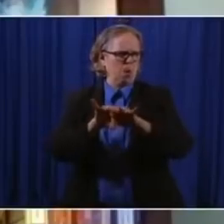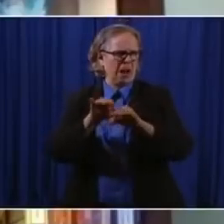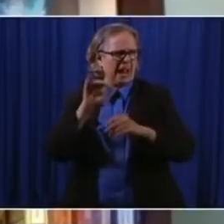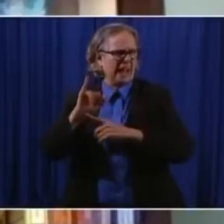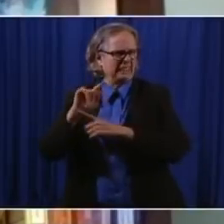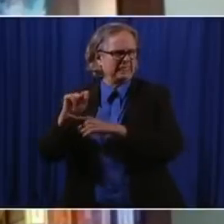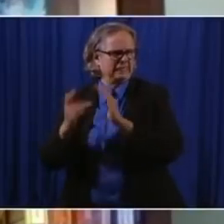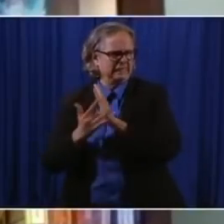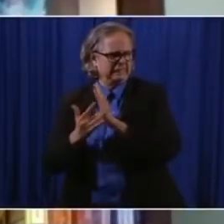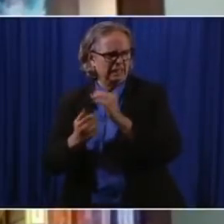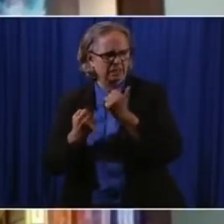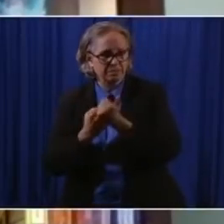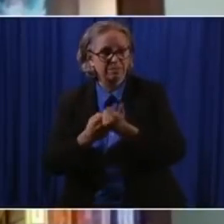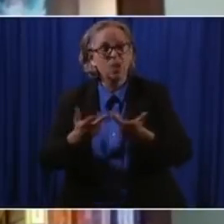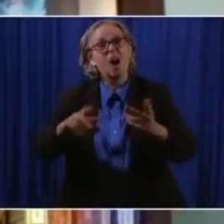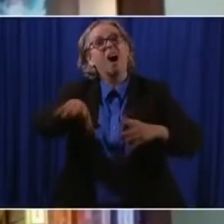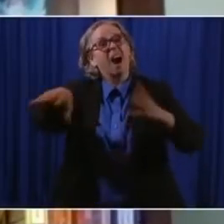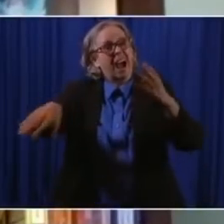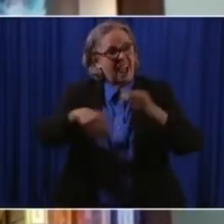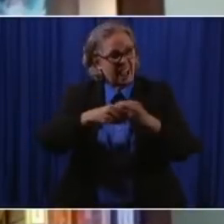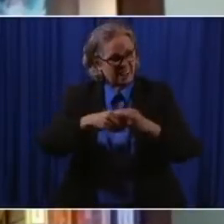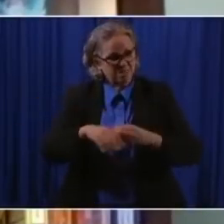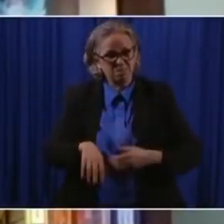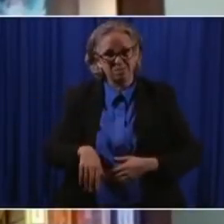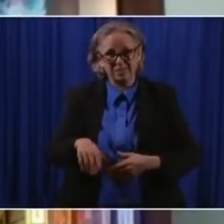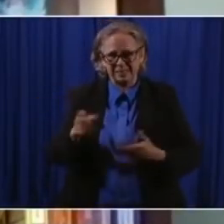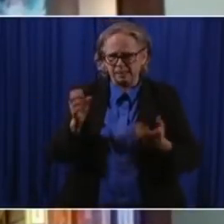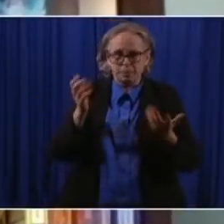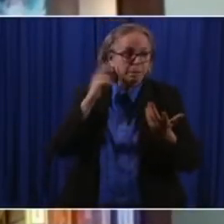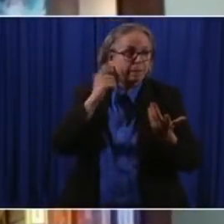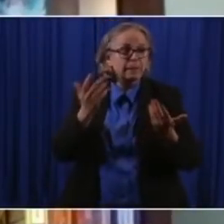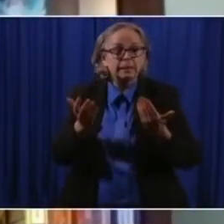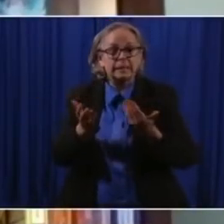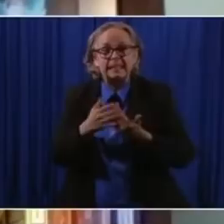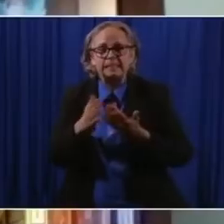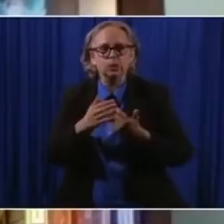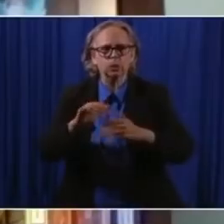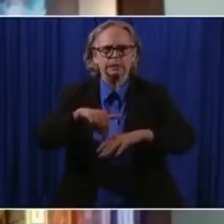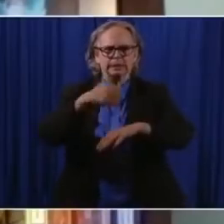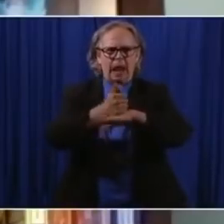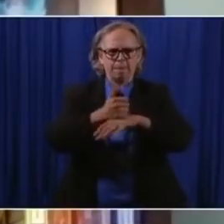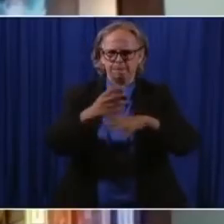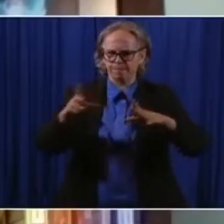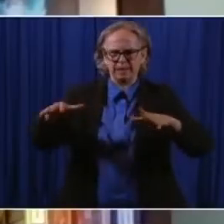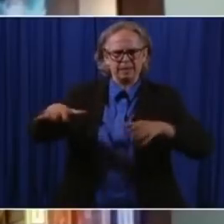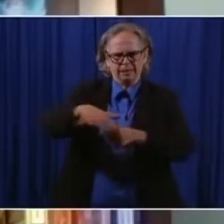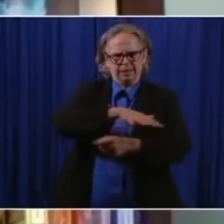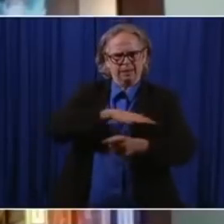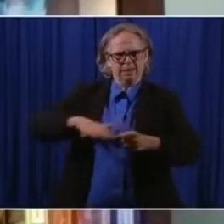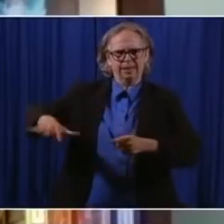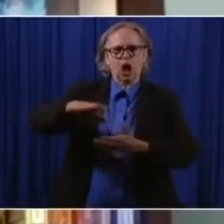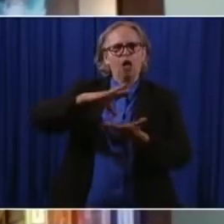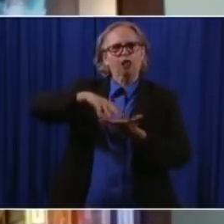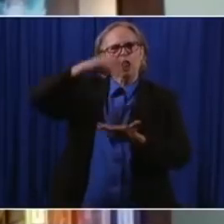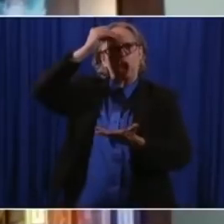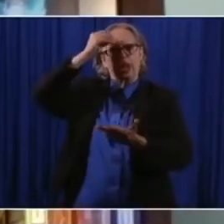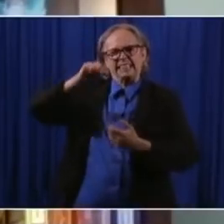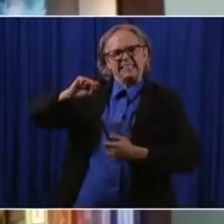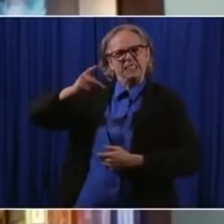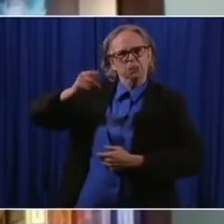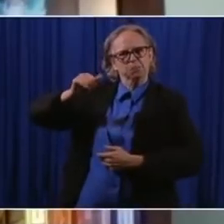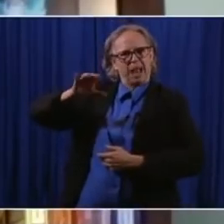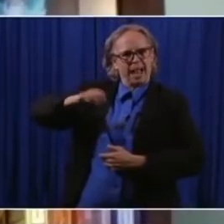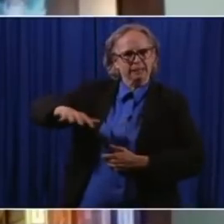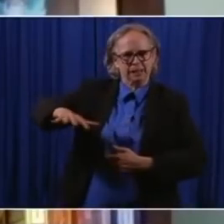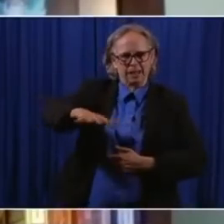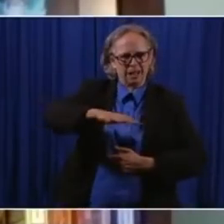easier transition would be to create a separate learning space in your house. This doesn't need to be an entire room where